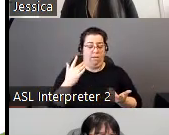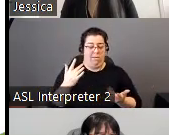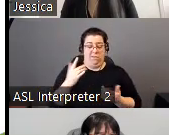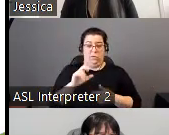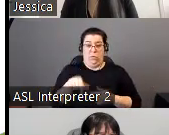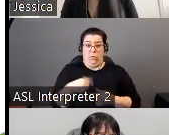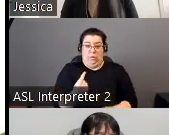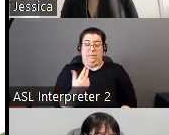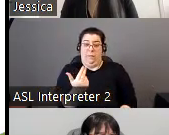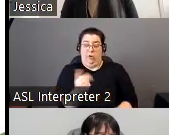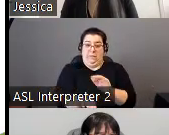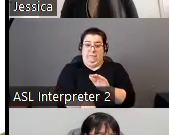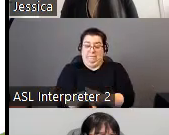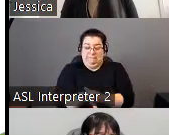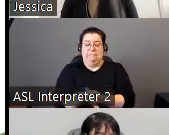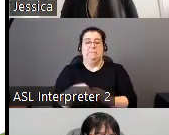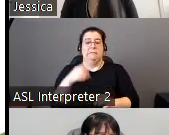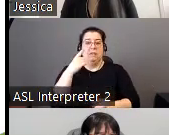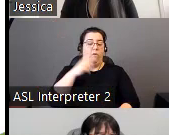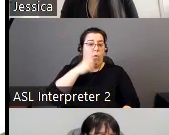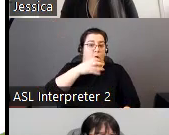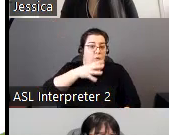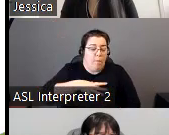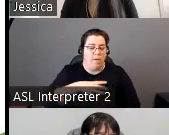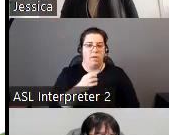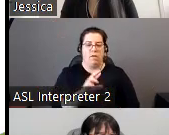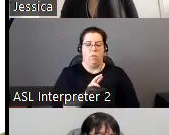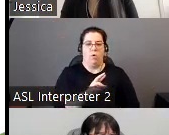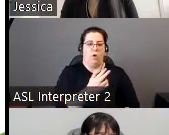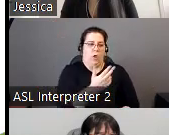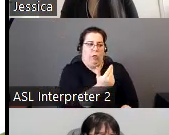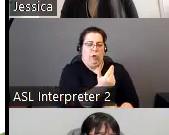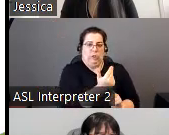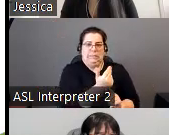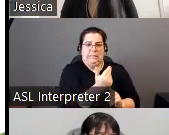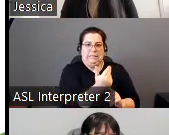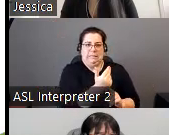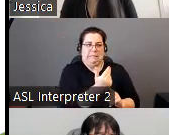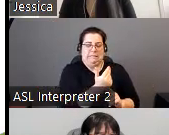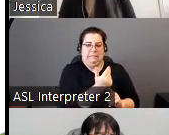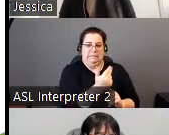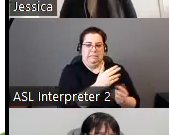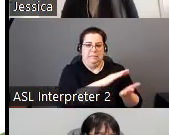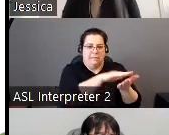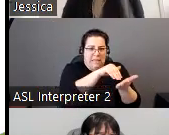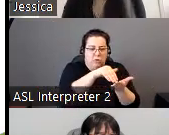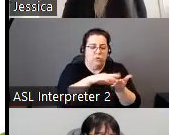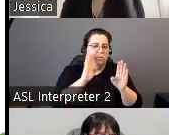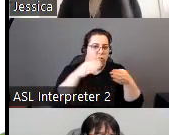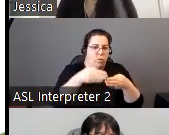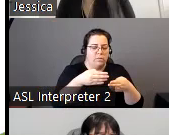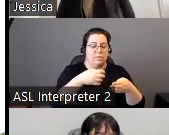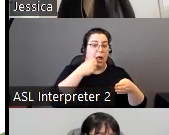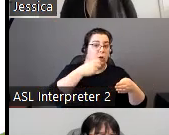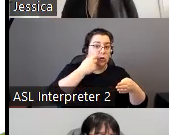the only 13 shelters that deal with just elder abuse? Or maybe you can explain that 13. Absolutely. So it actually was born, it